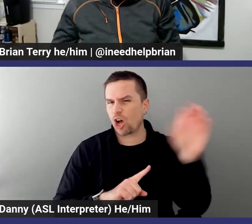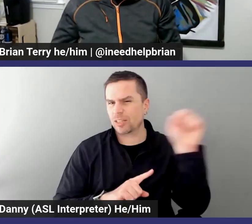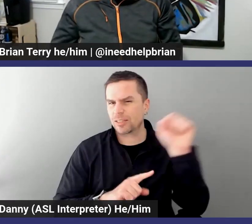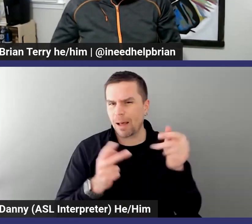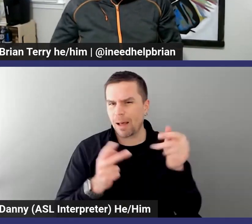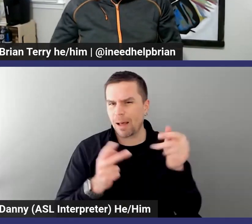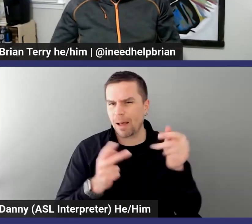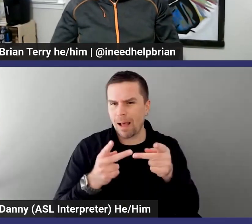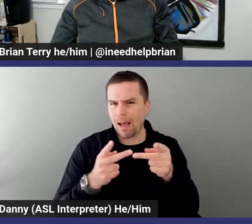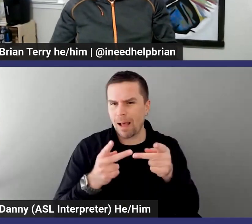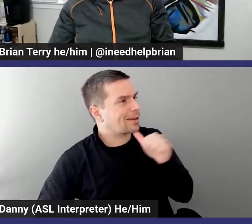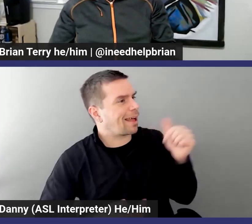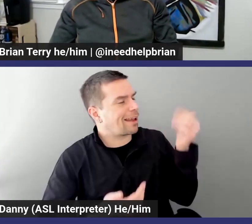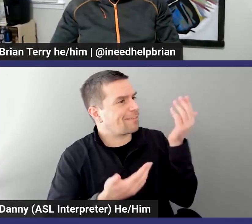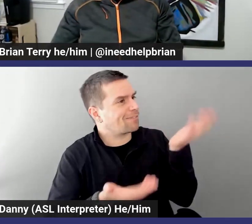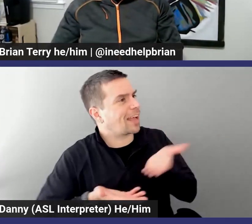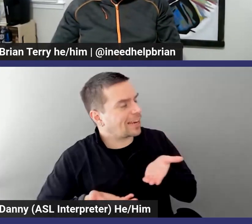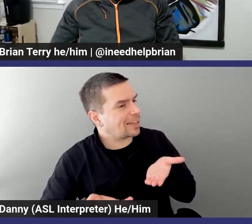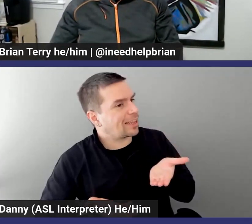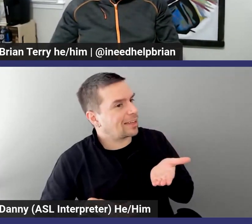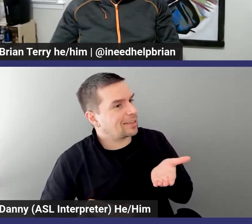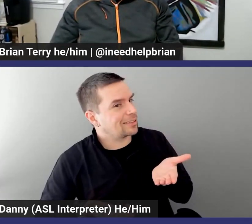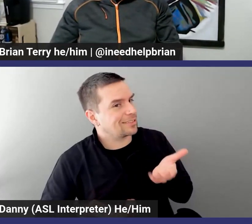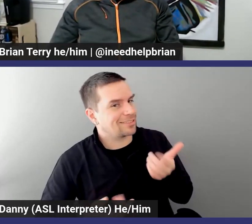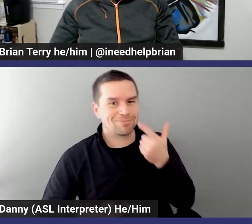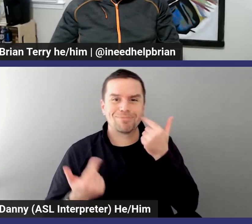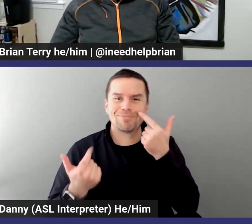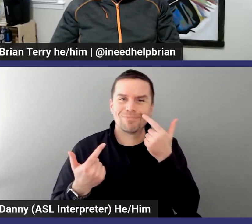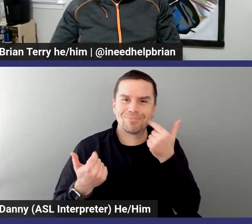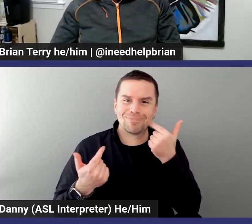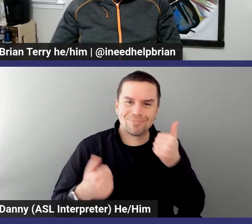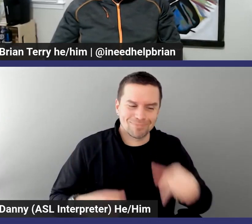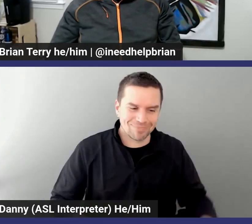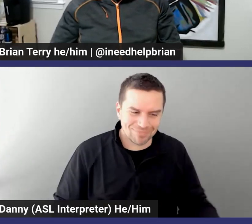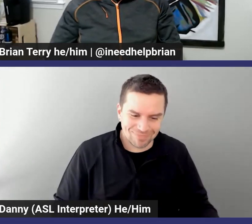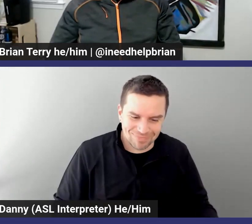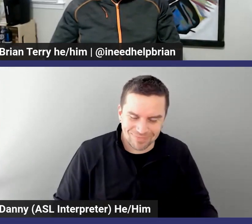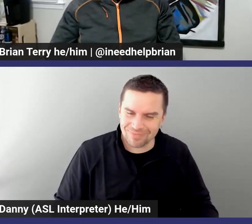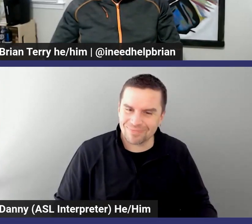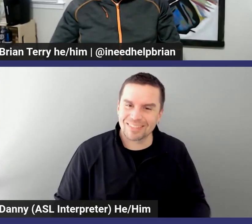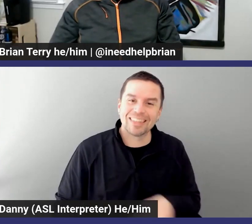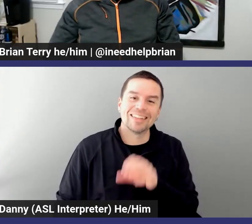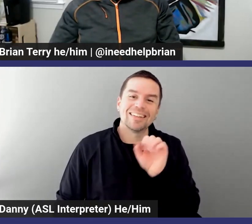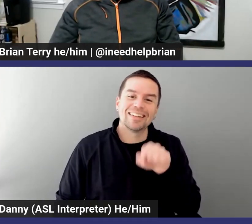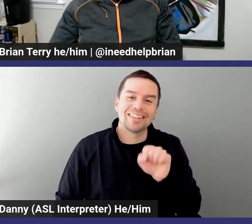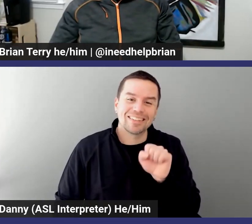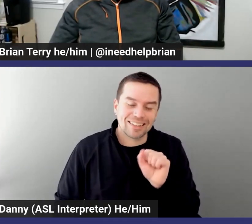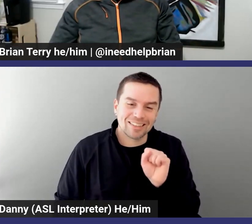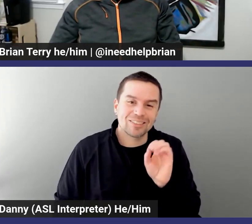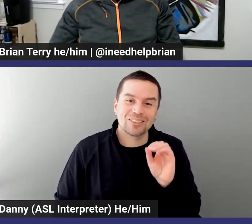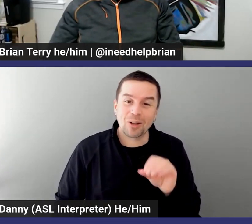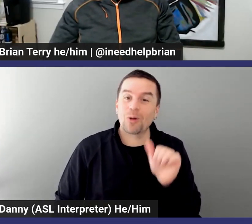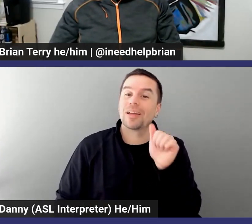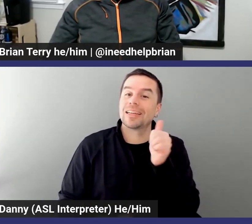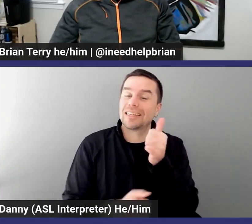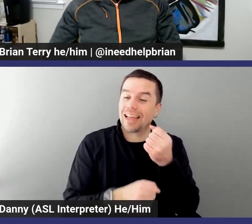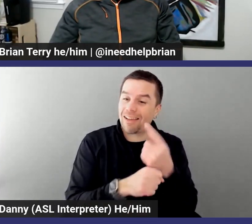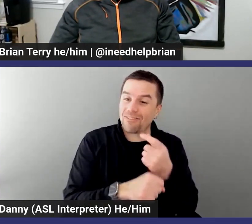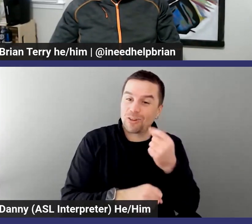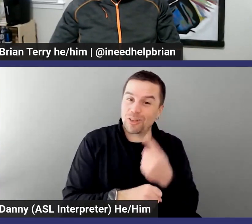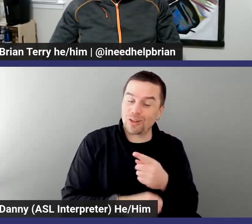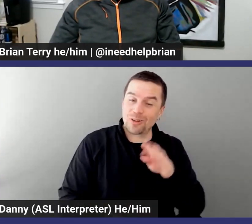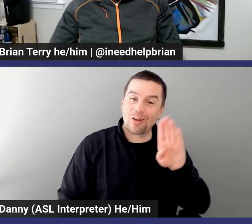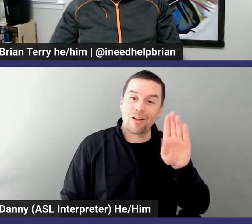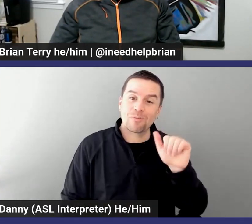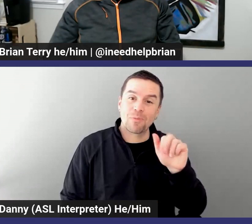that fit in a is a very carry-on. good point. Yeah. So each year in Barcelona, there is a conference which is